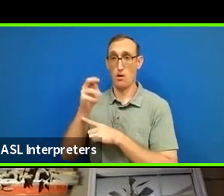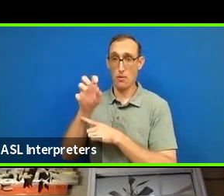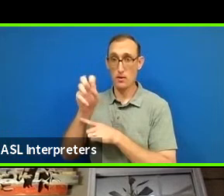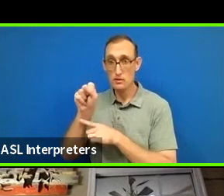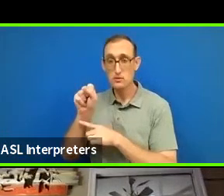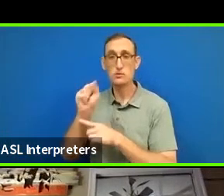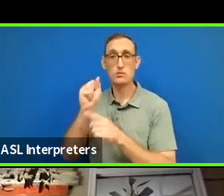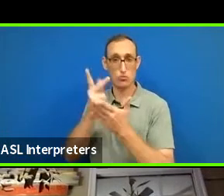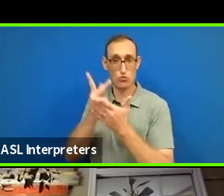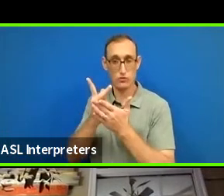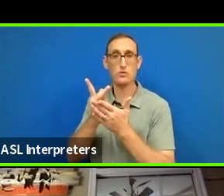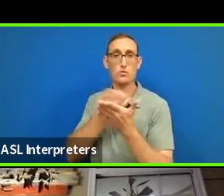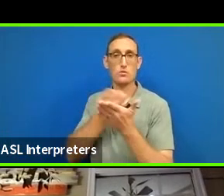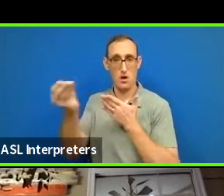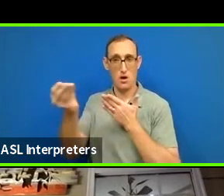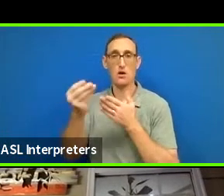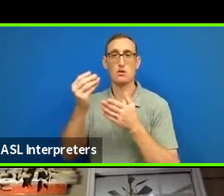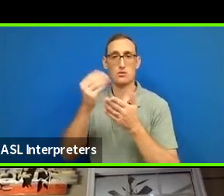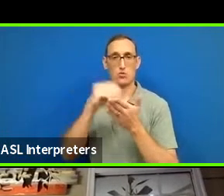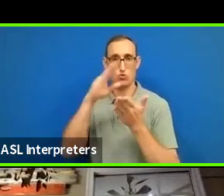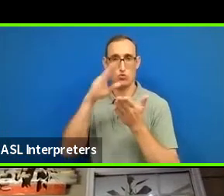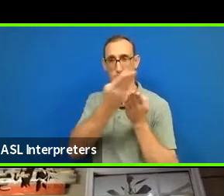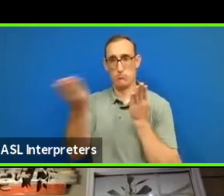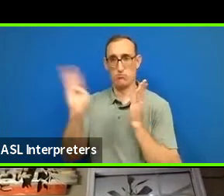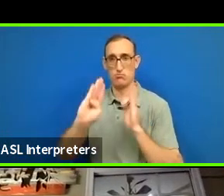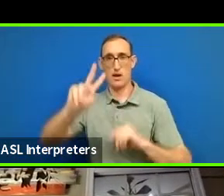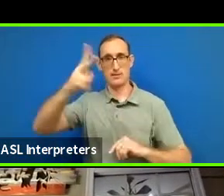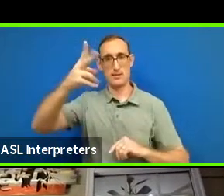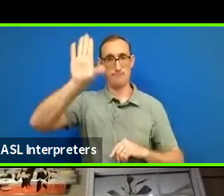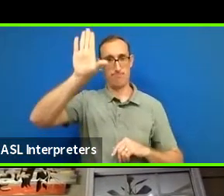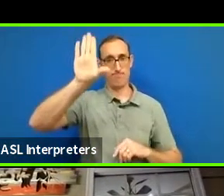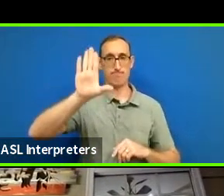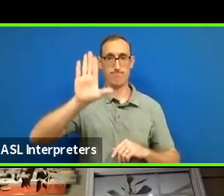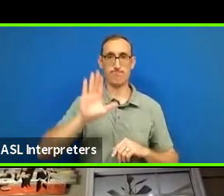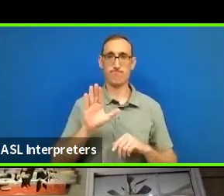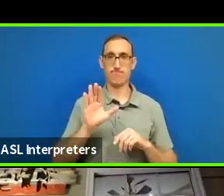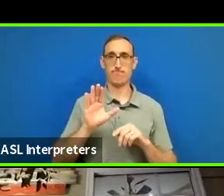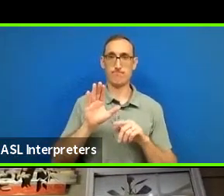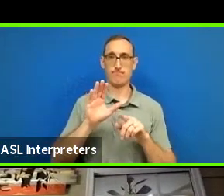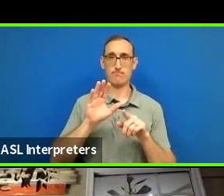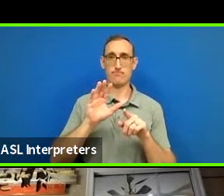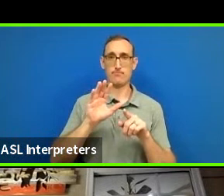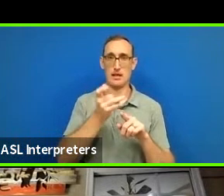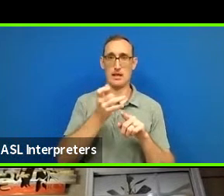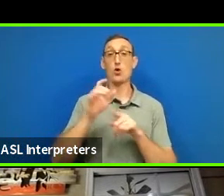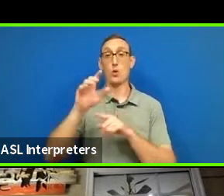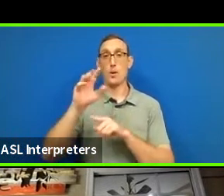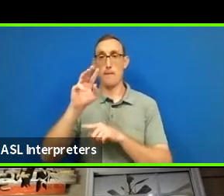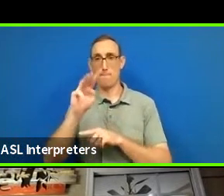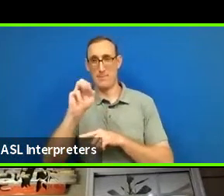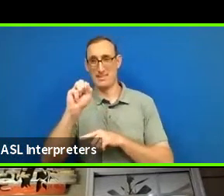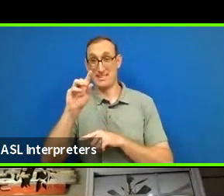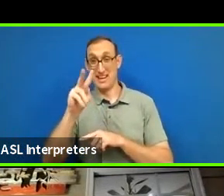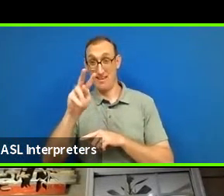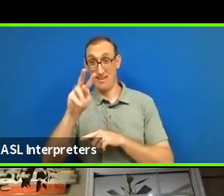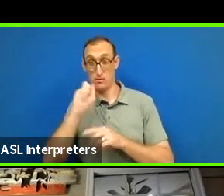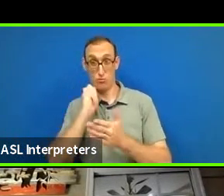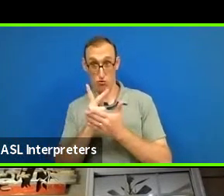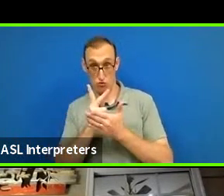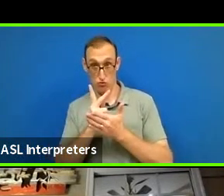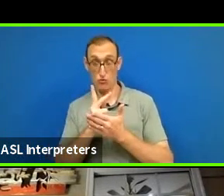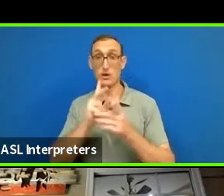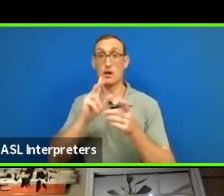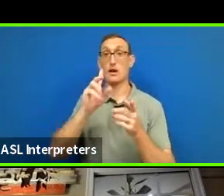safety partitions. Second. Okay, Ms. Davis made a motion to approve. Dr.